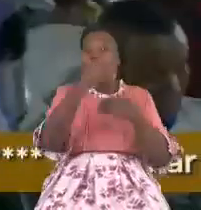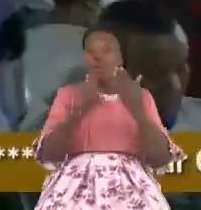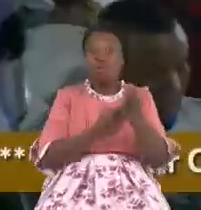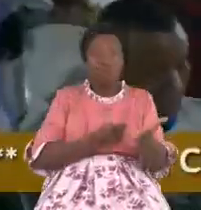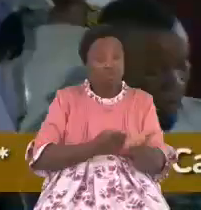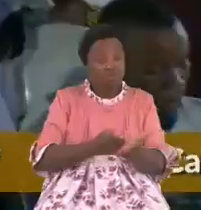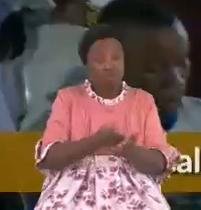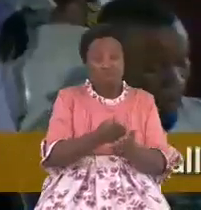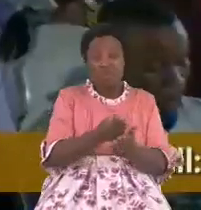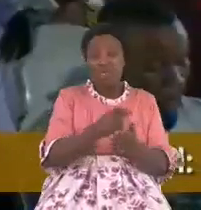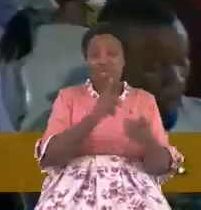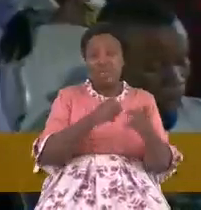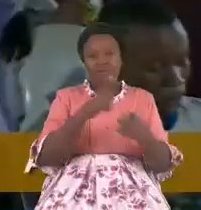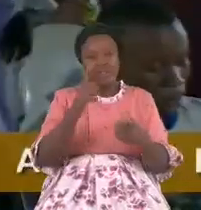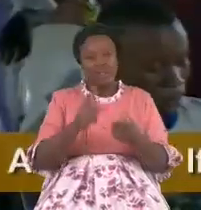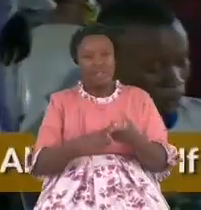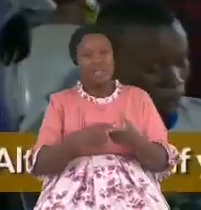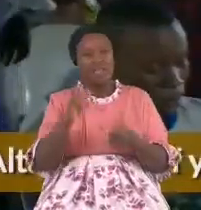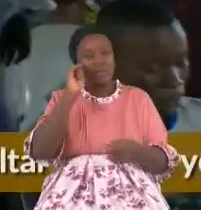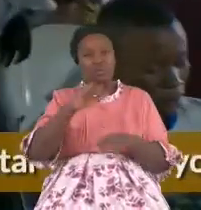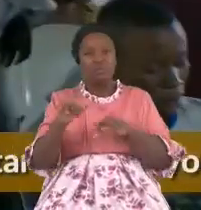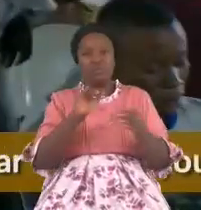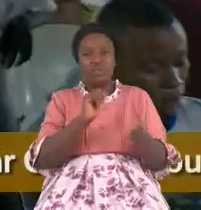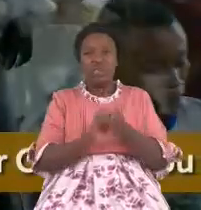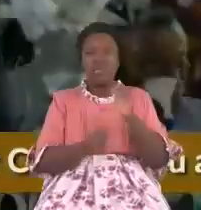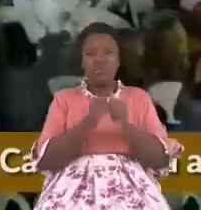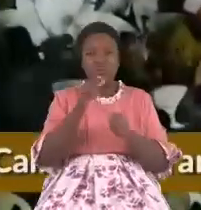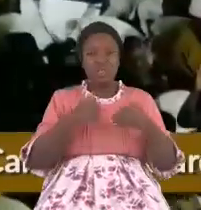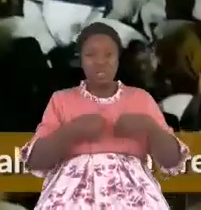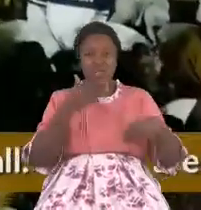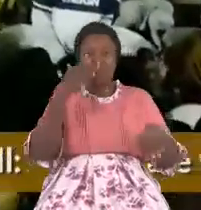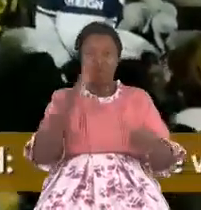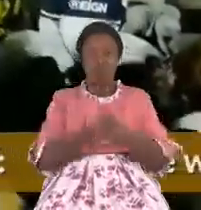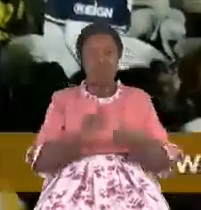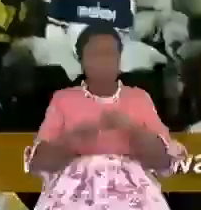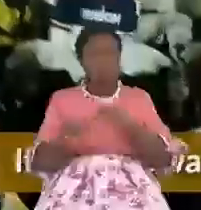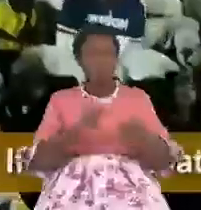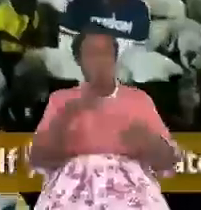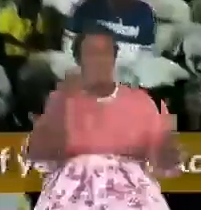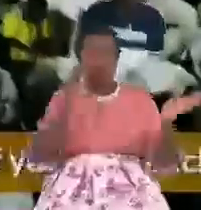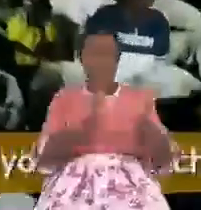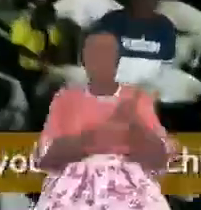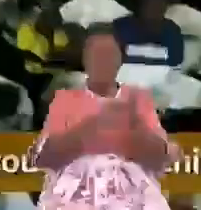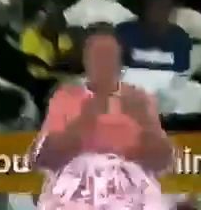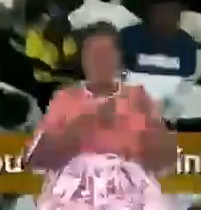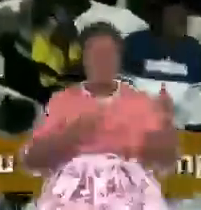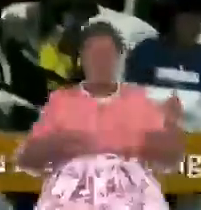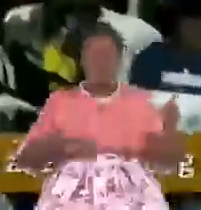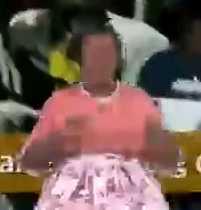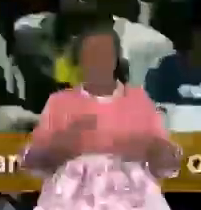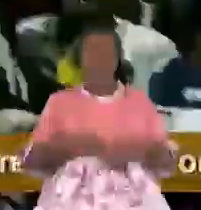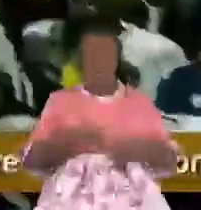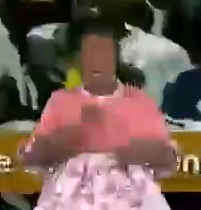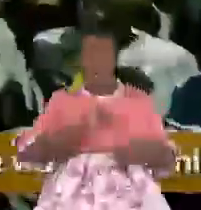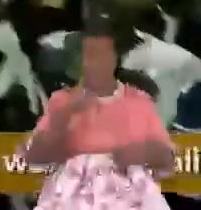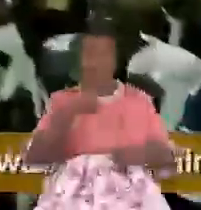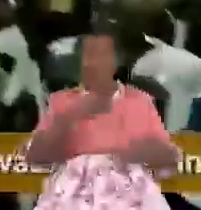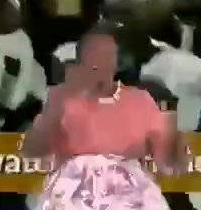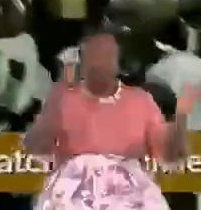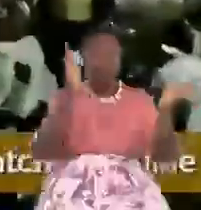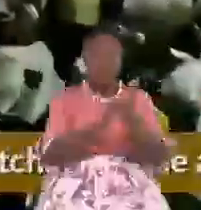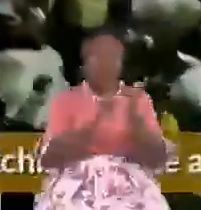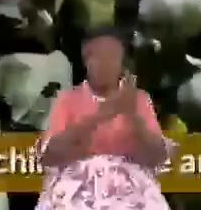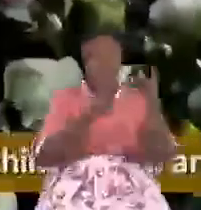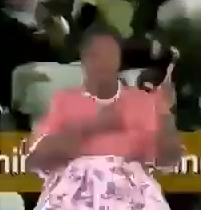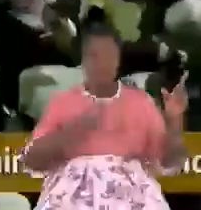then you will do what he has said he will do praise the lord i said praise the lord